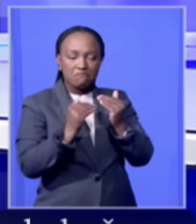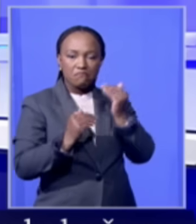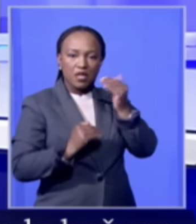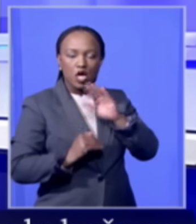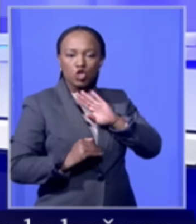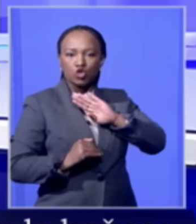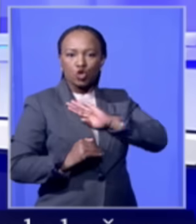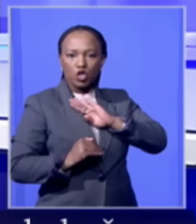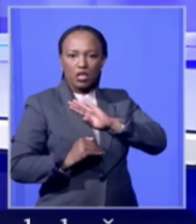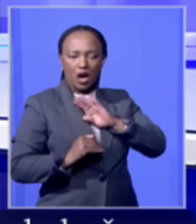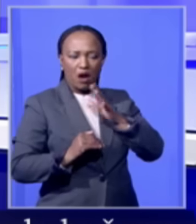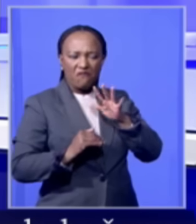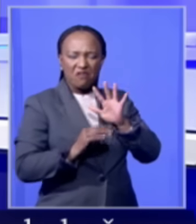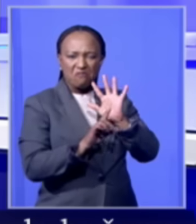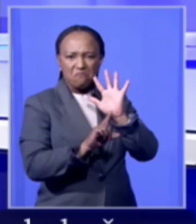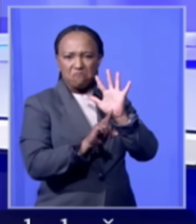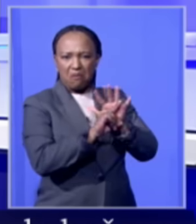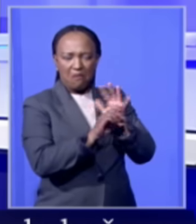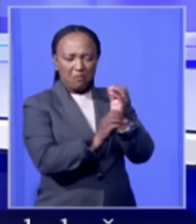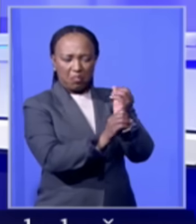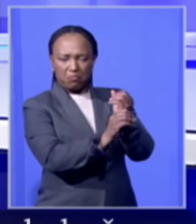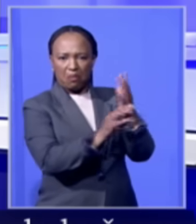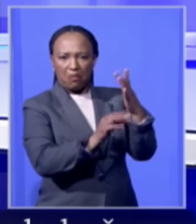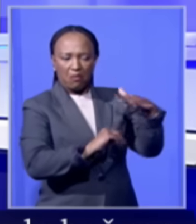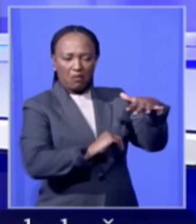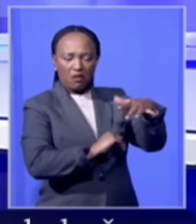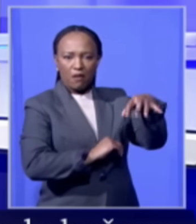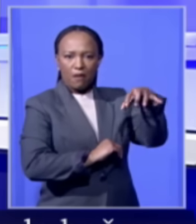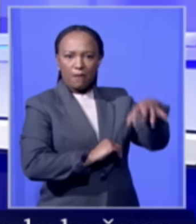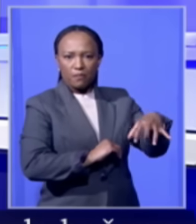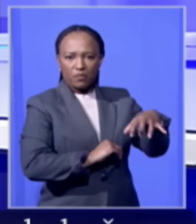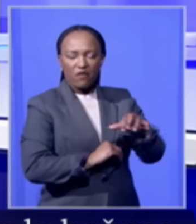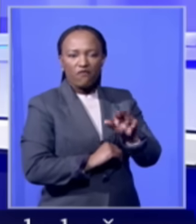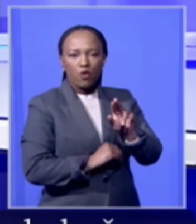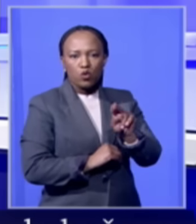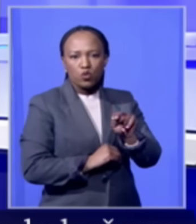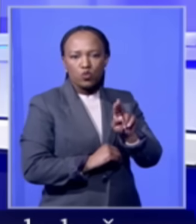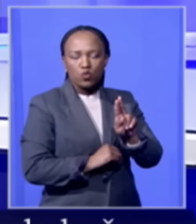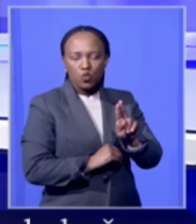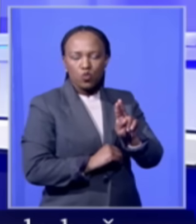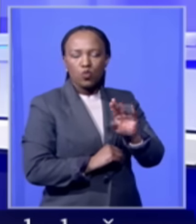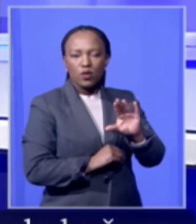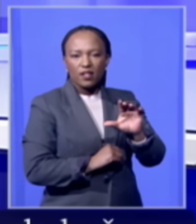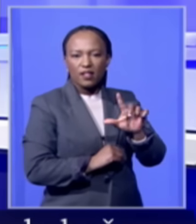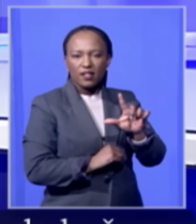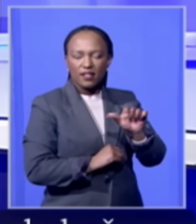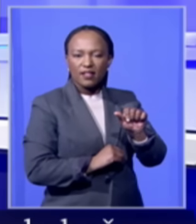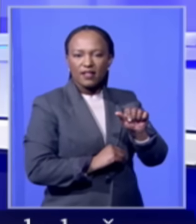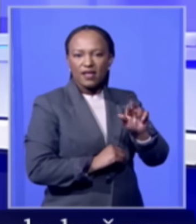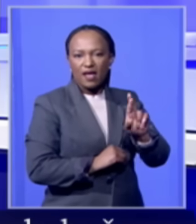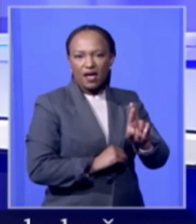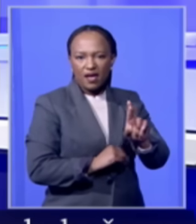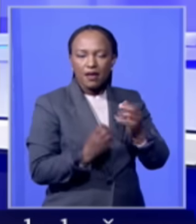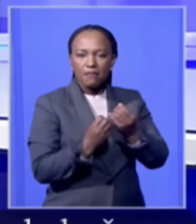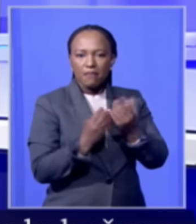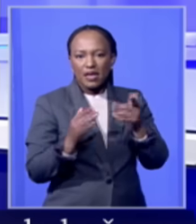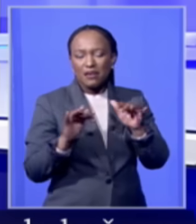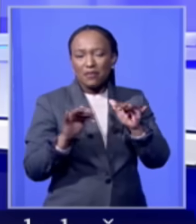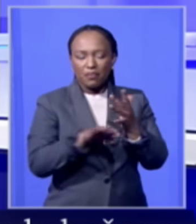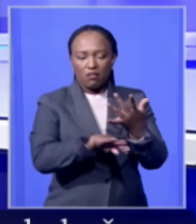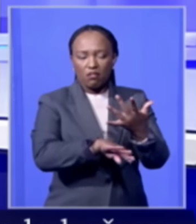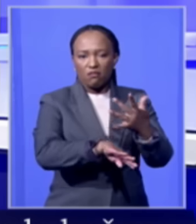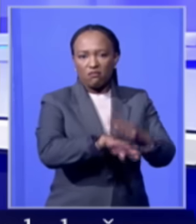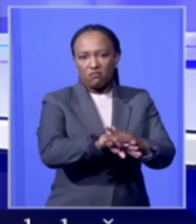sa Iran le go senya lefelo la bona la tšweletšo ya nuclear. Ditlhaselo tšeo di fetile ka maphelo a batho ba